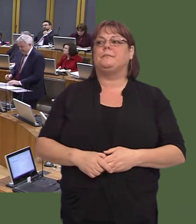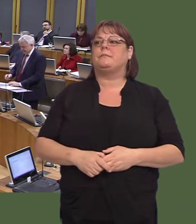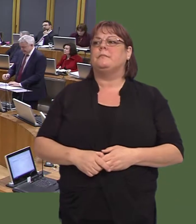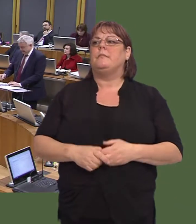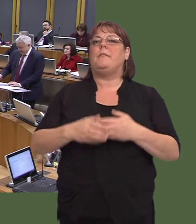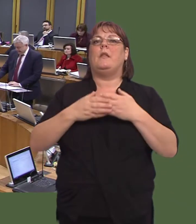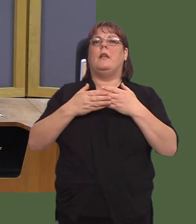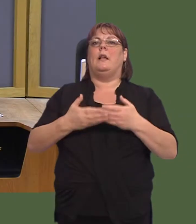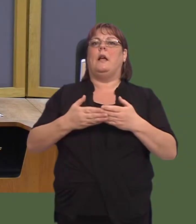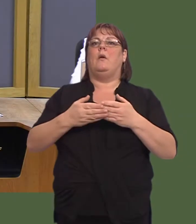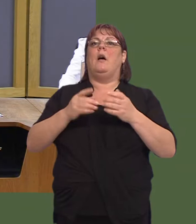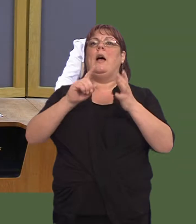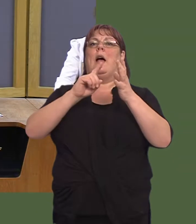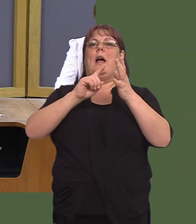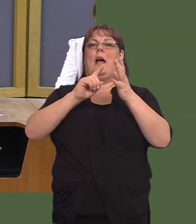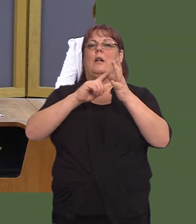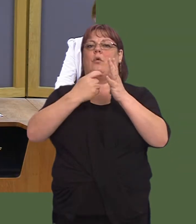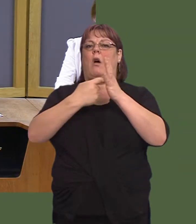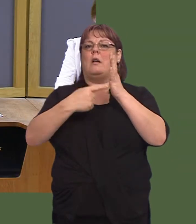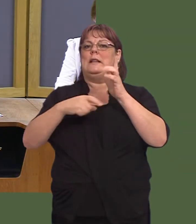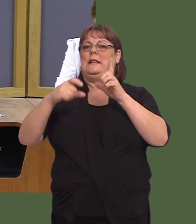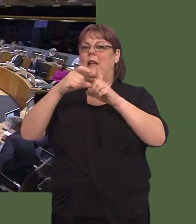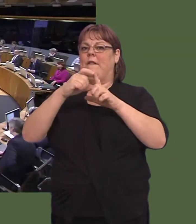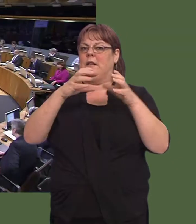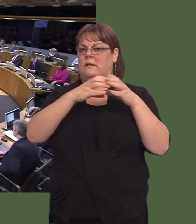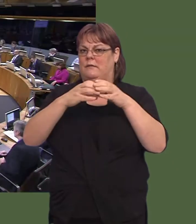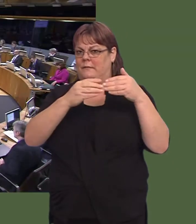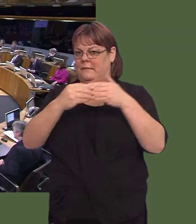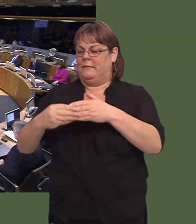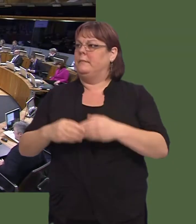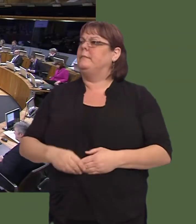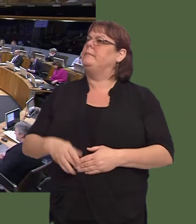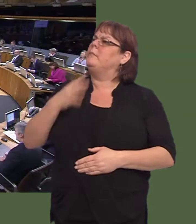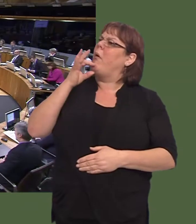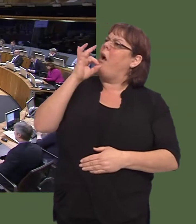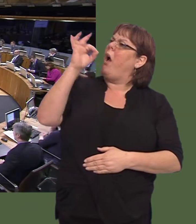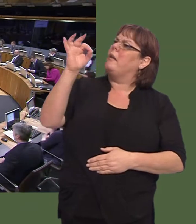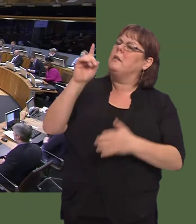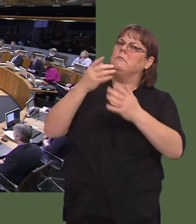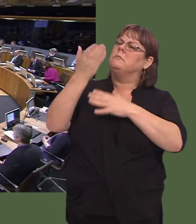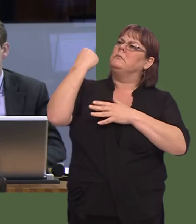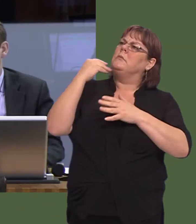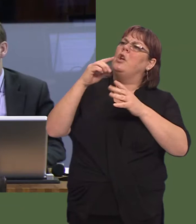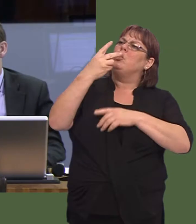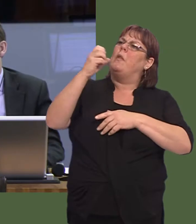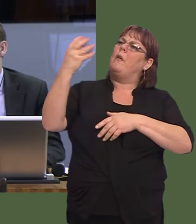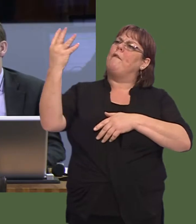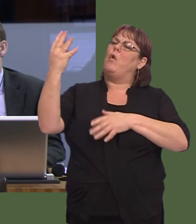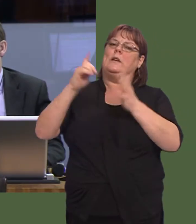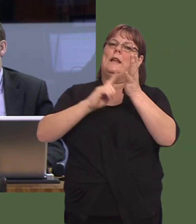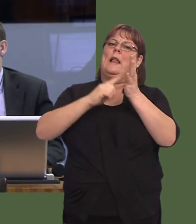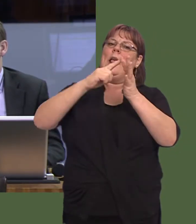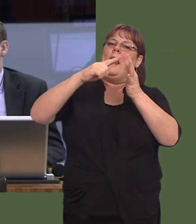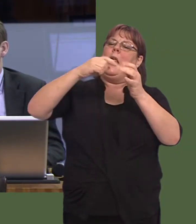Arweinydd yr wrth blaen. Leader of the Opposition, Andrew R.T. Davis. Officer, First Minister, did Leighton Andrews make a complaint of any nature in